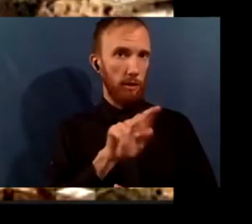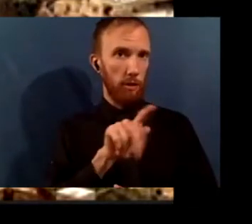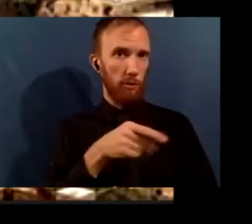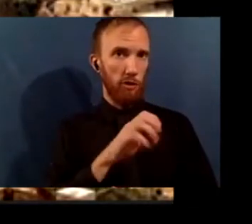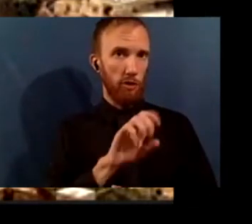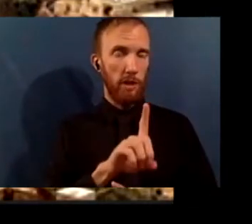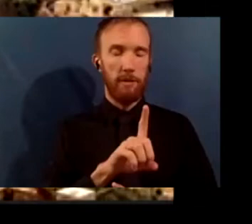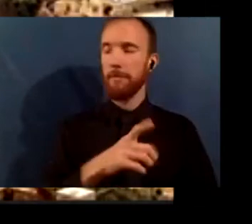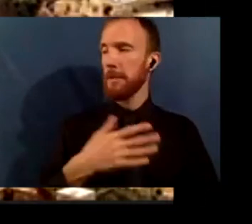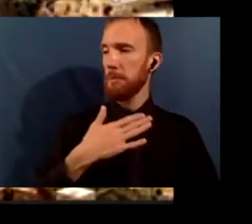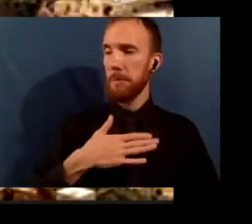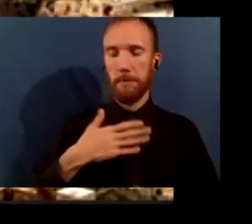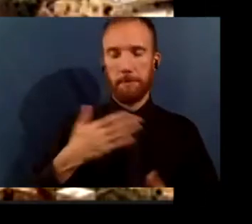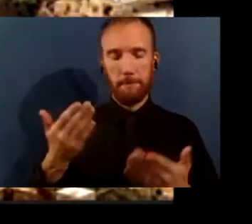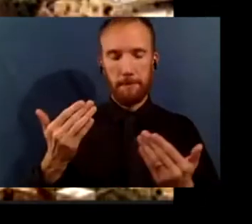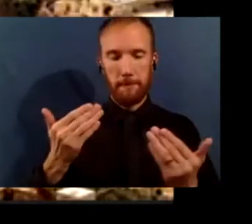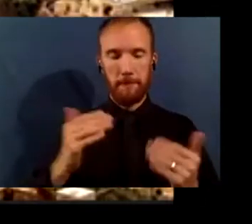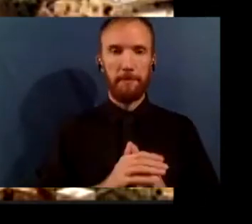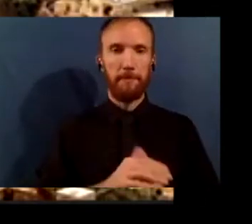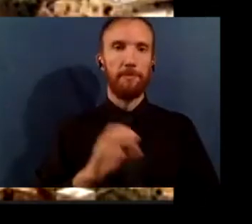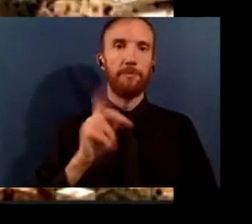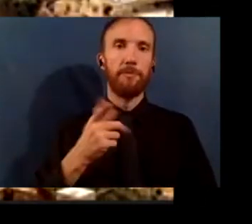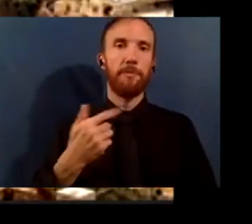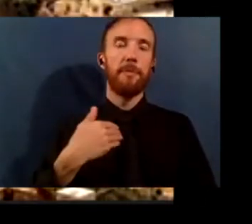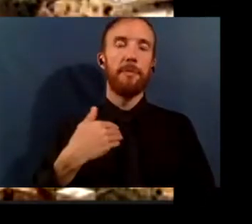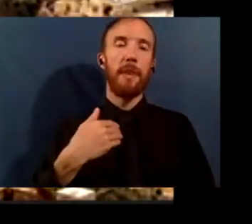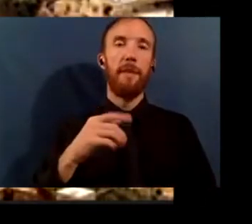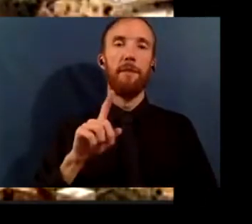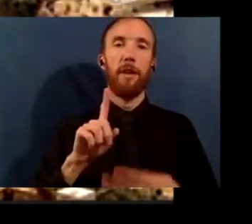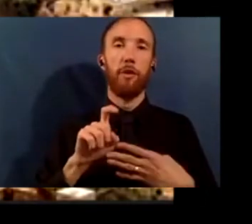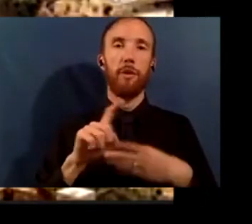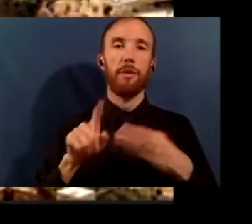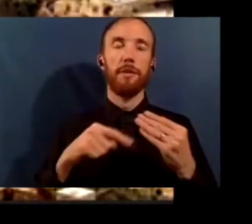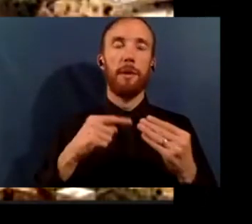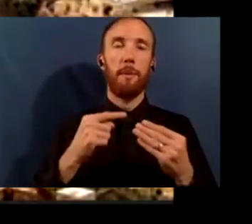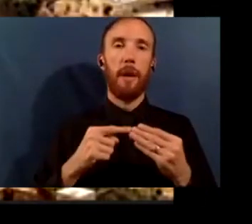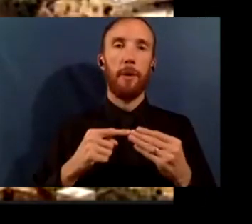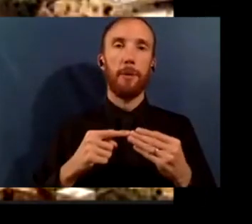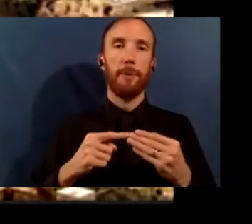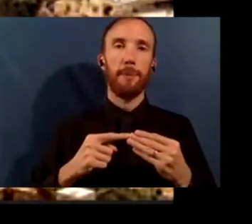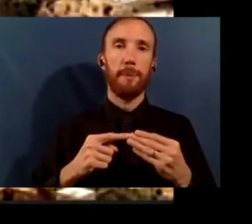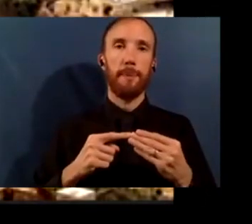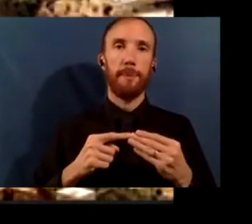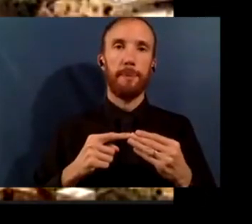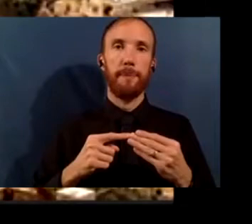please, please. Okay. So we have a question about